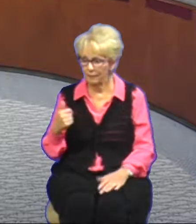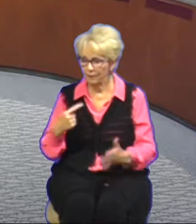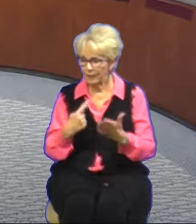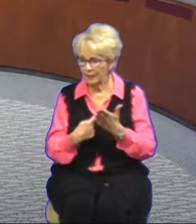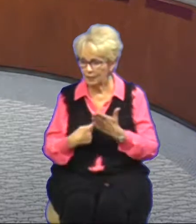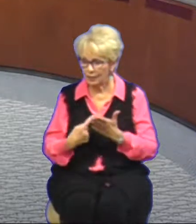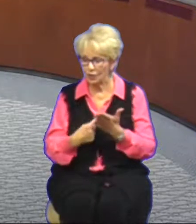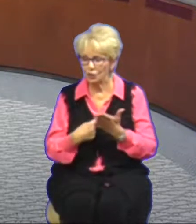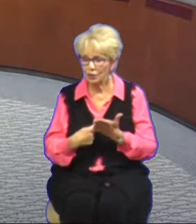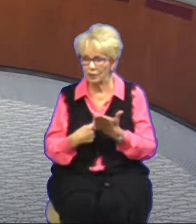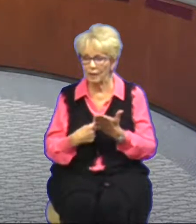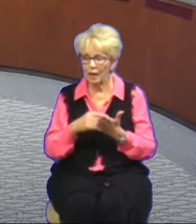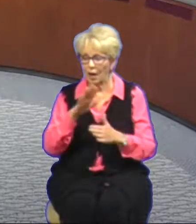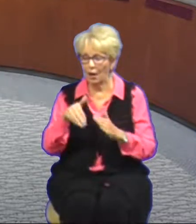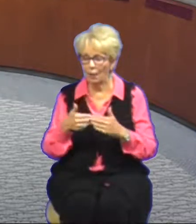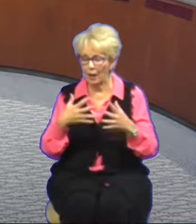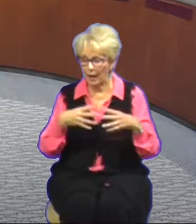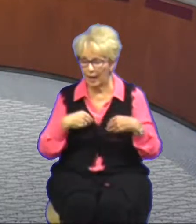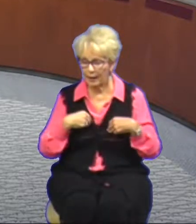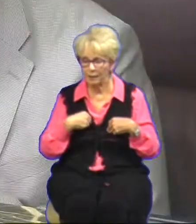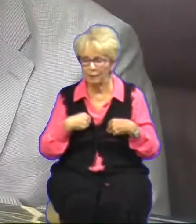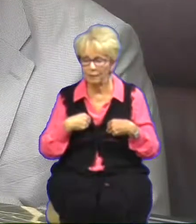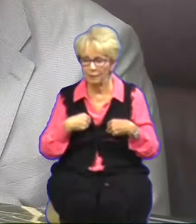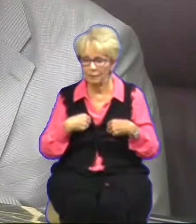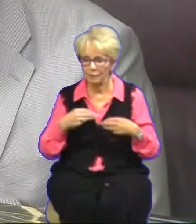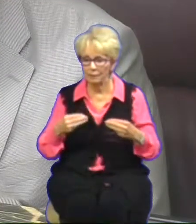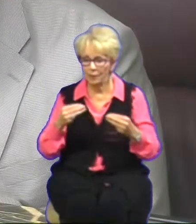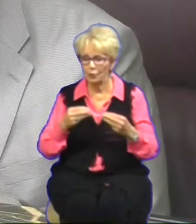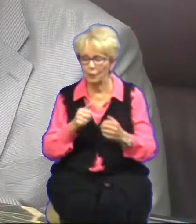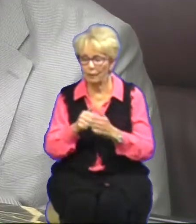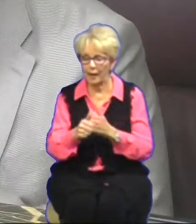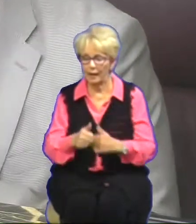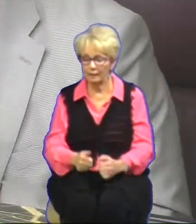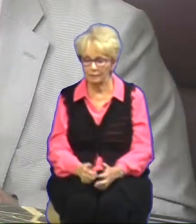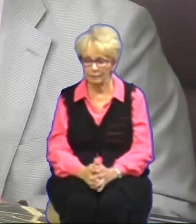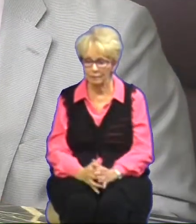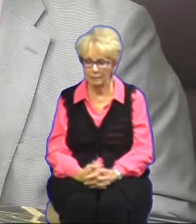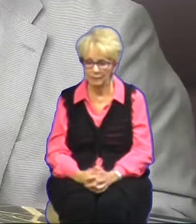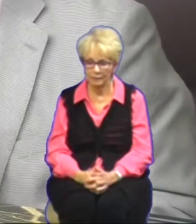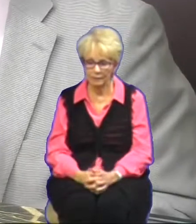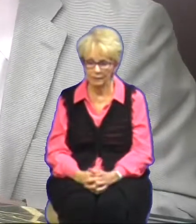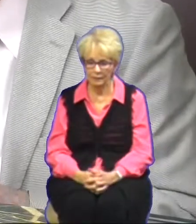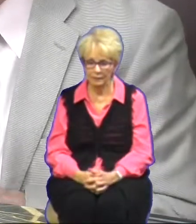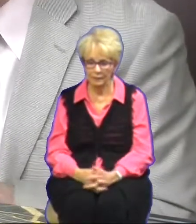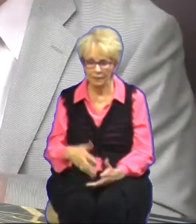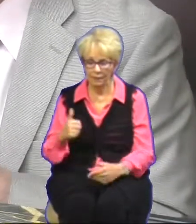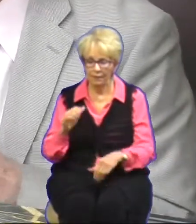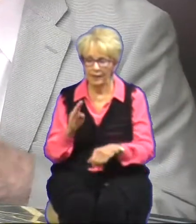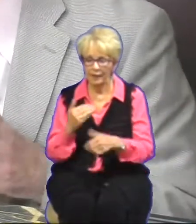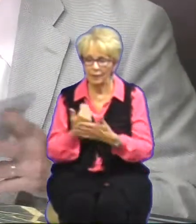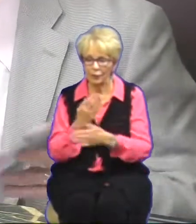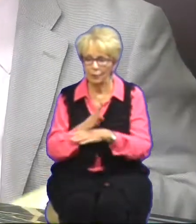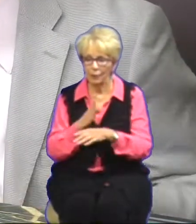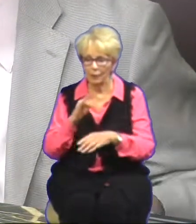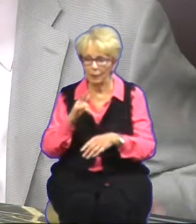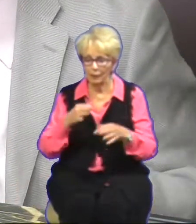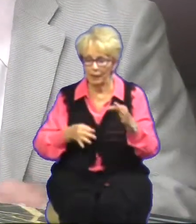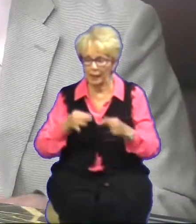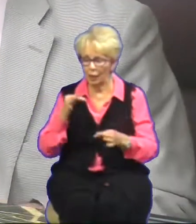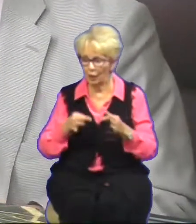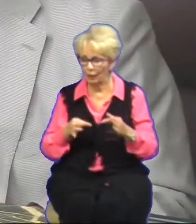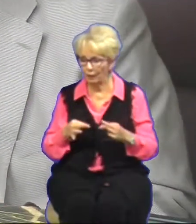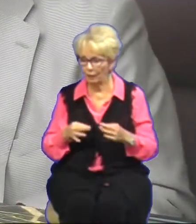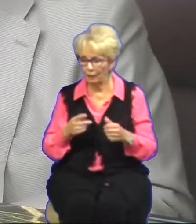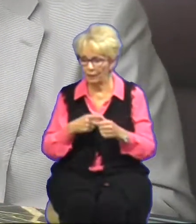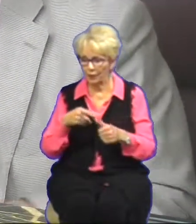discussion? All in favor say aye. Aye. Motion passes. Okay, under new business, we have a public hearing.